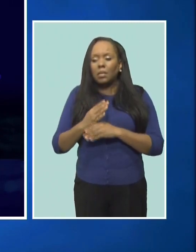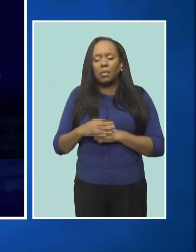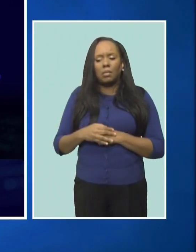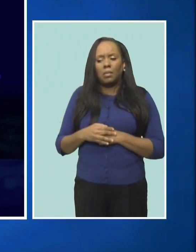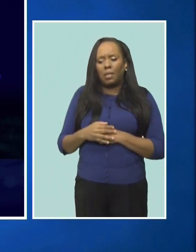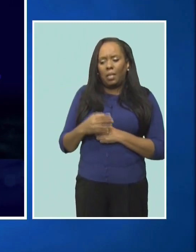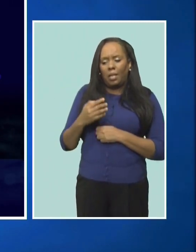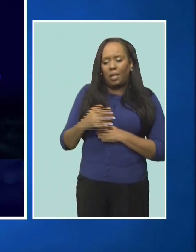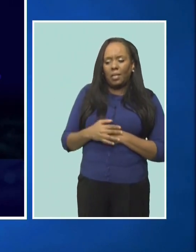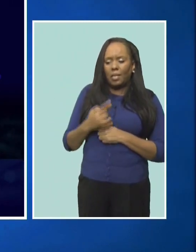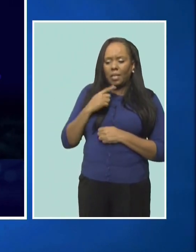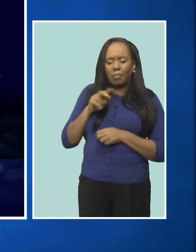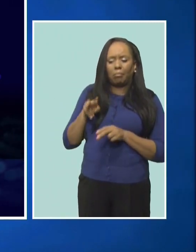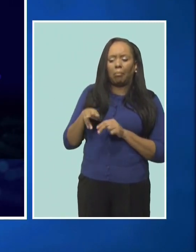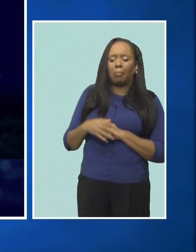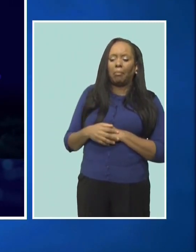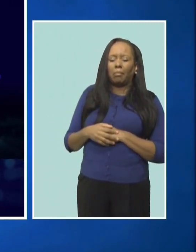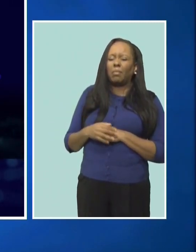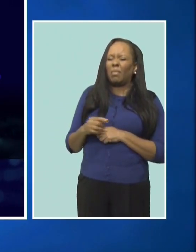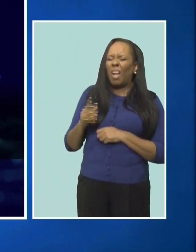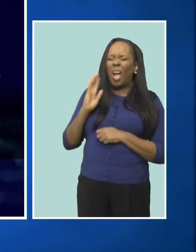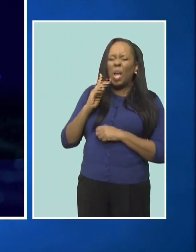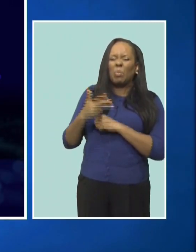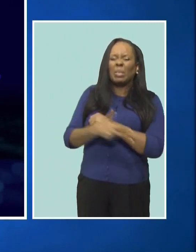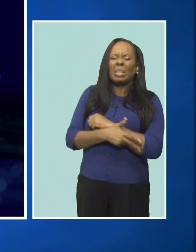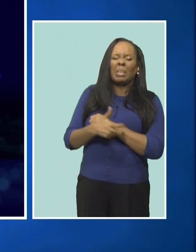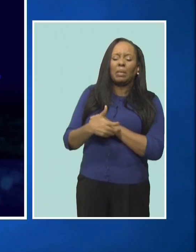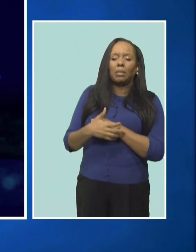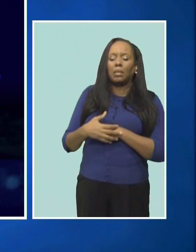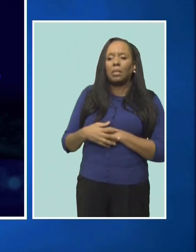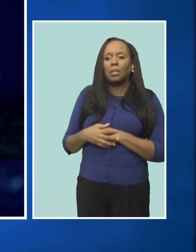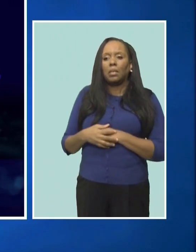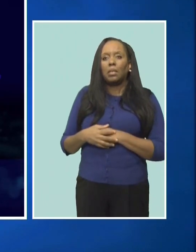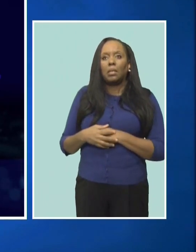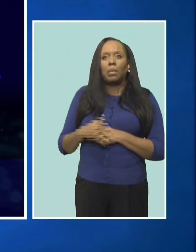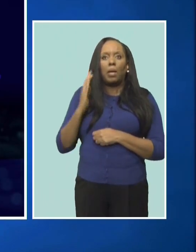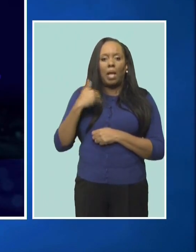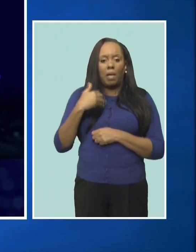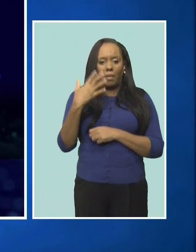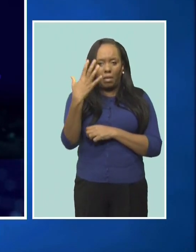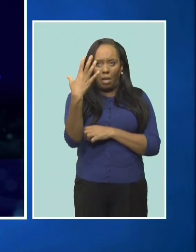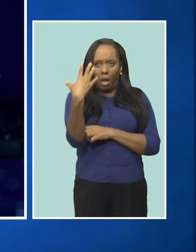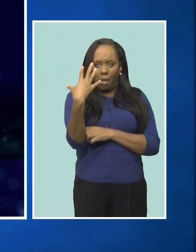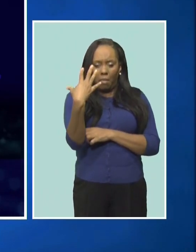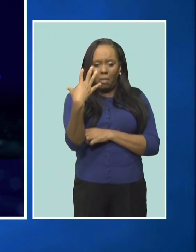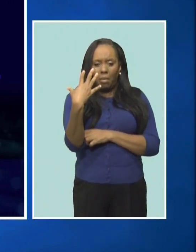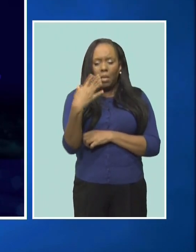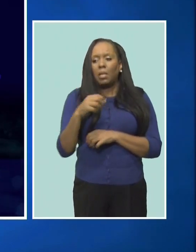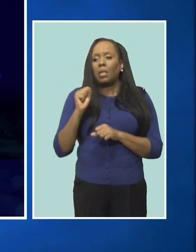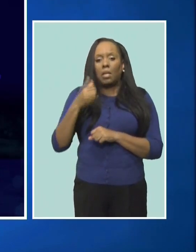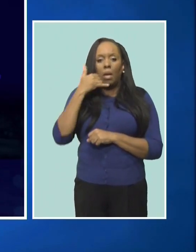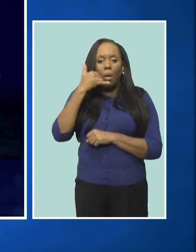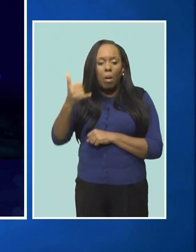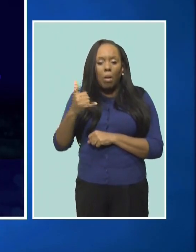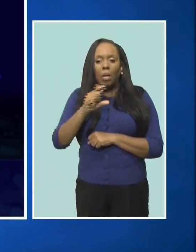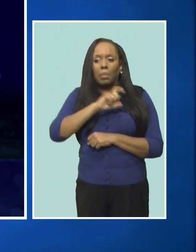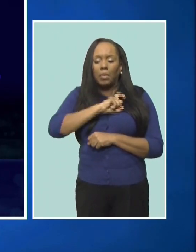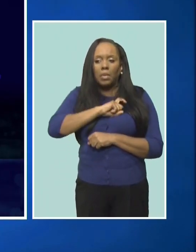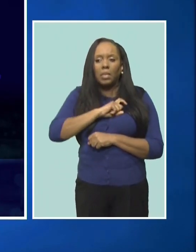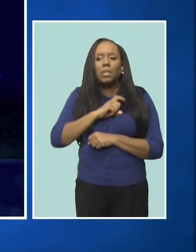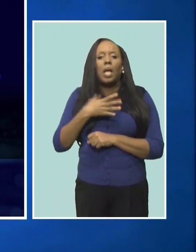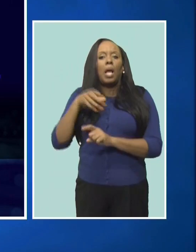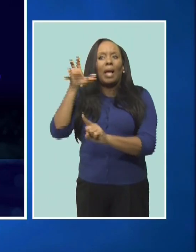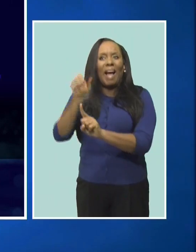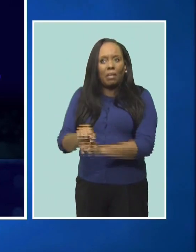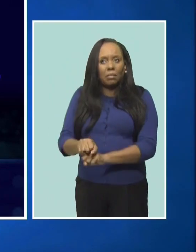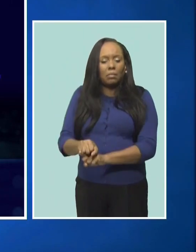does anything wrong, the camera you can get footage, so that when you call the police, you can, at least that helps in the process of apprehending those